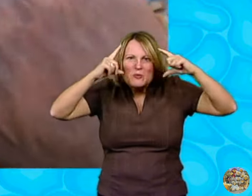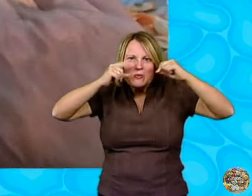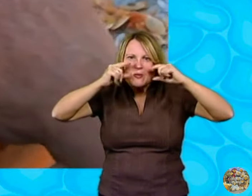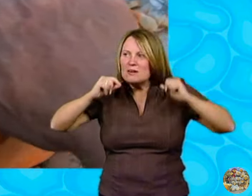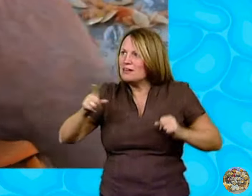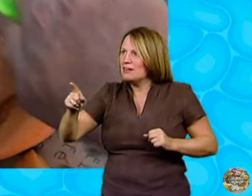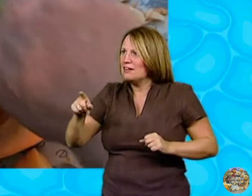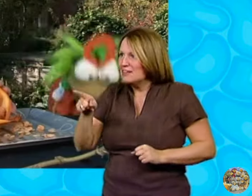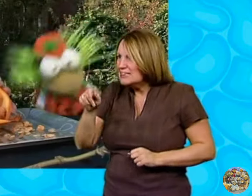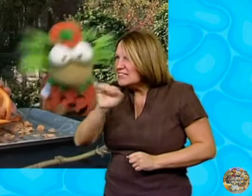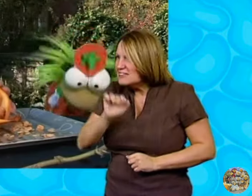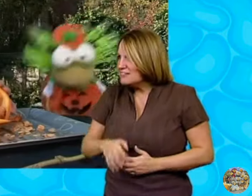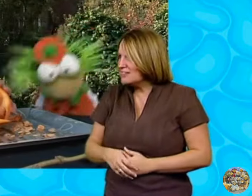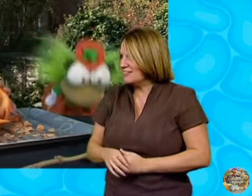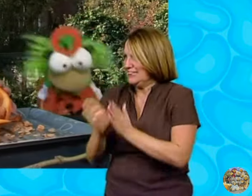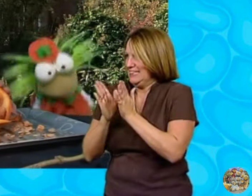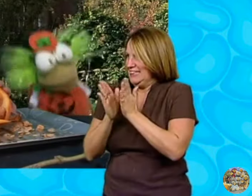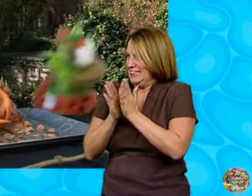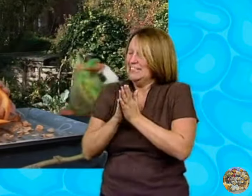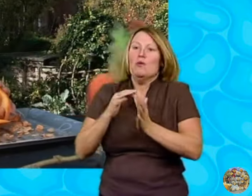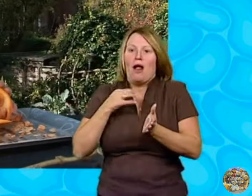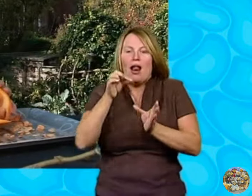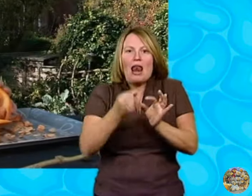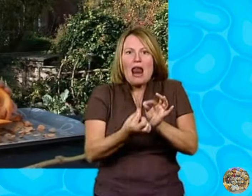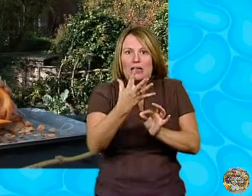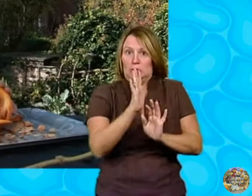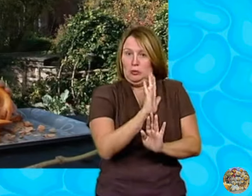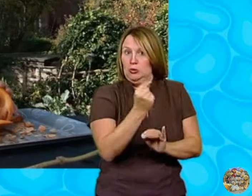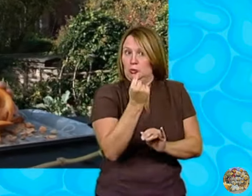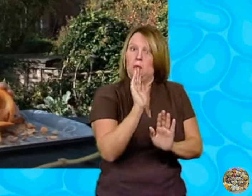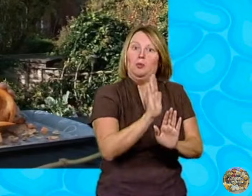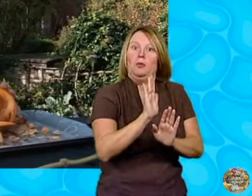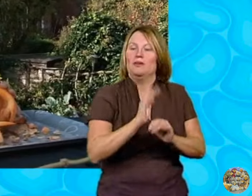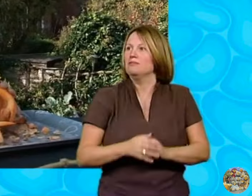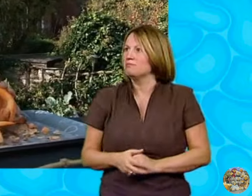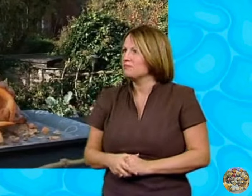time to light it now? Yes, I think we can. Come on, then.